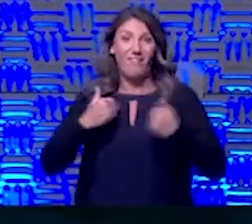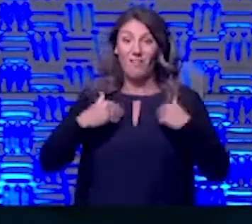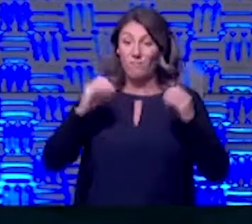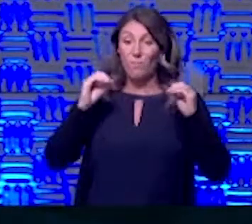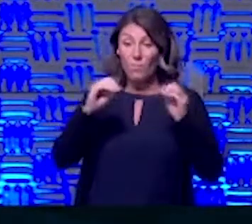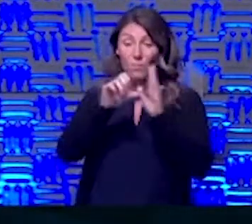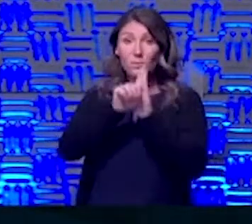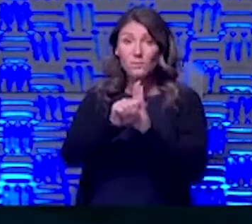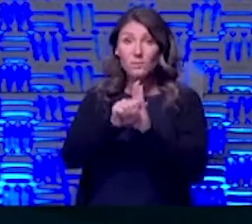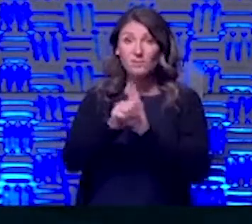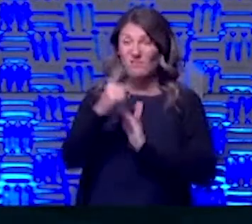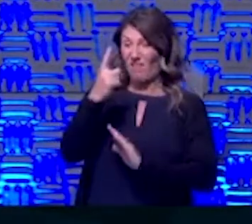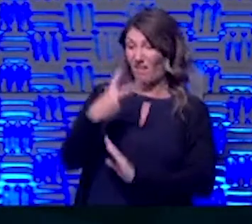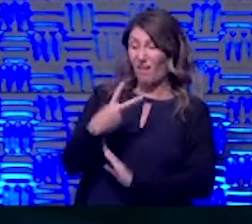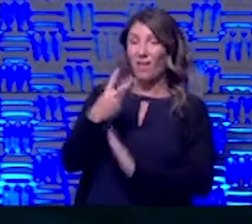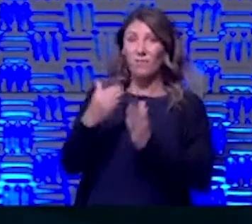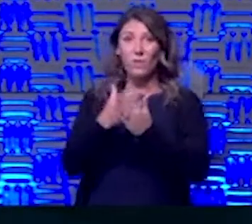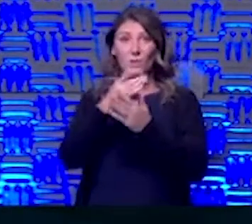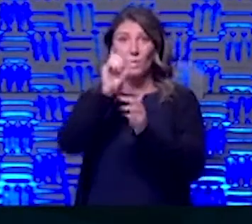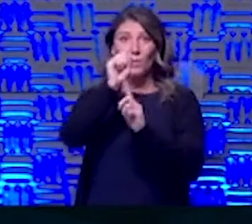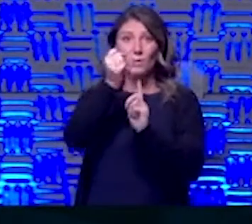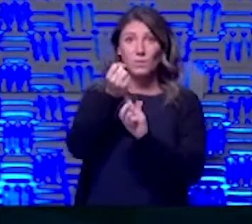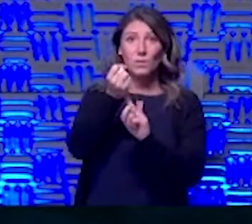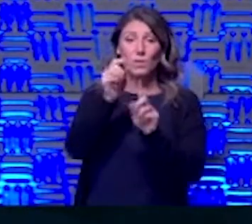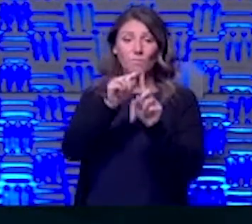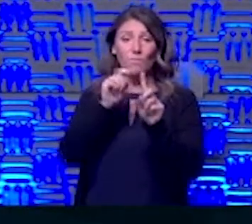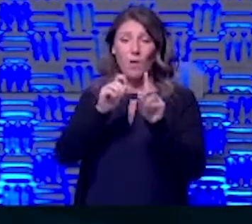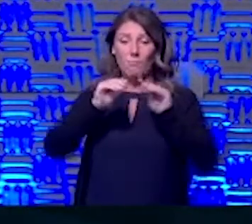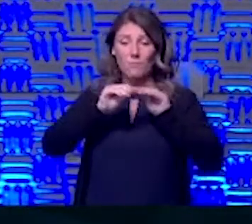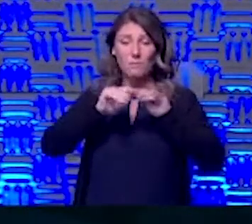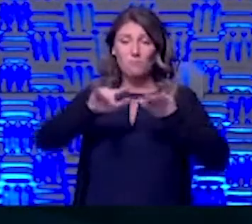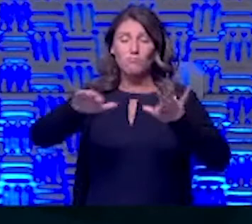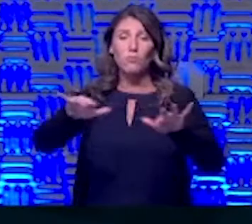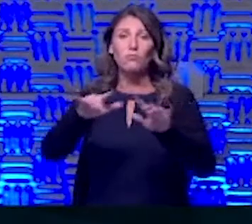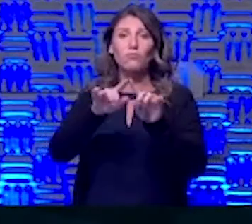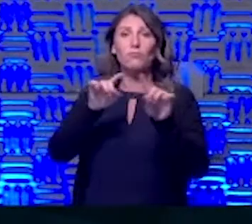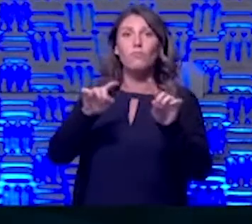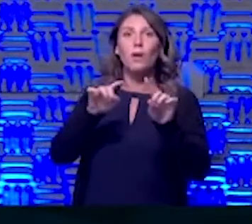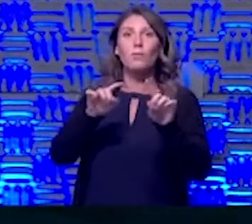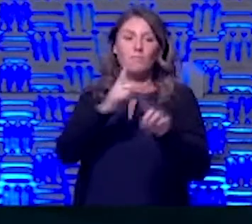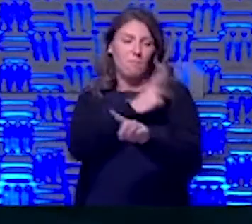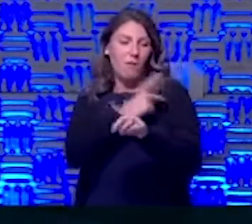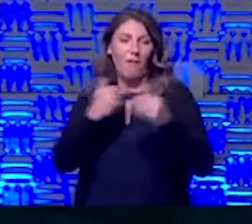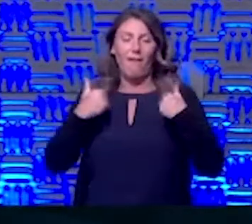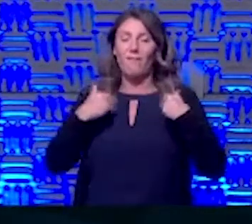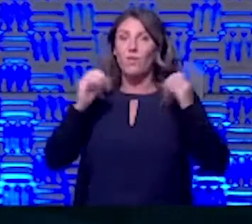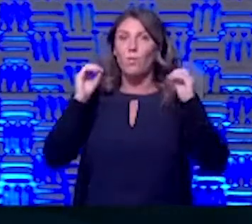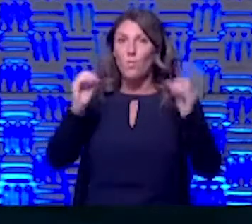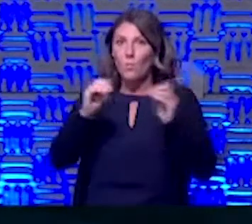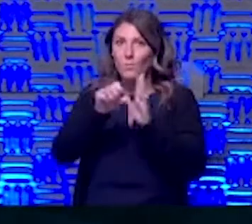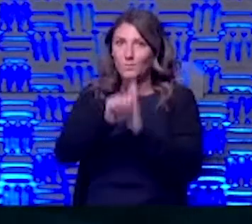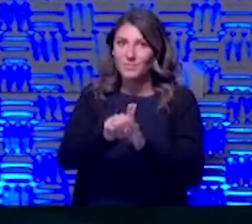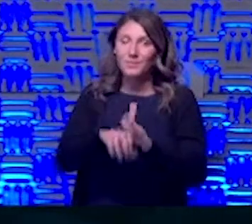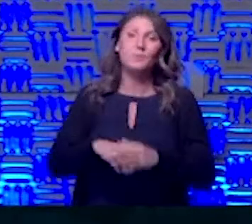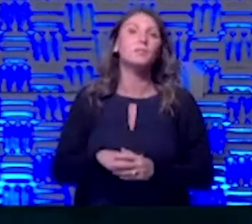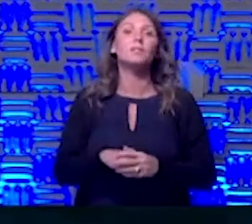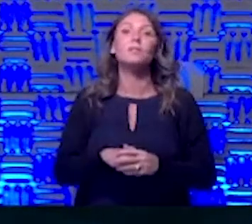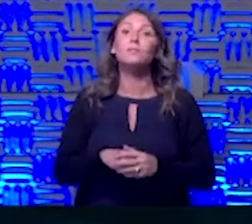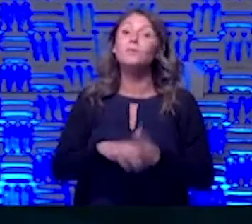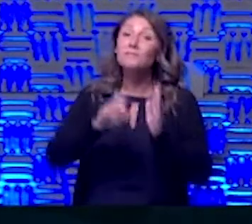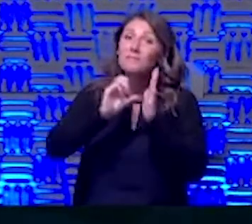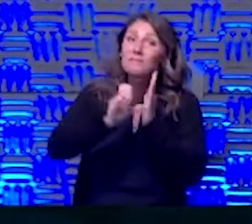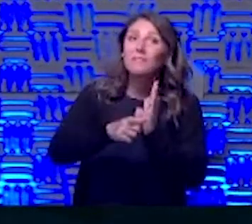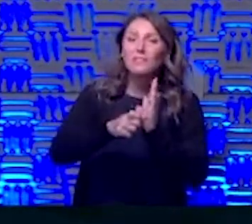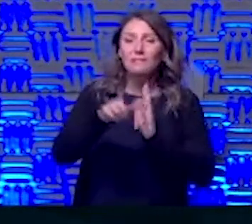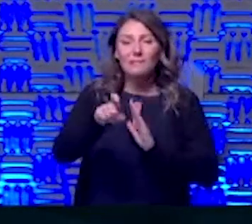half of the new cases may result from exposure to asymptomatic individuals. So this really highlights the need to consistently practice